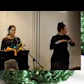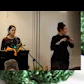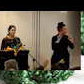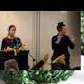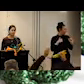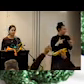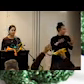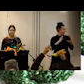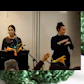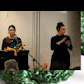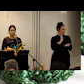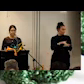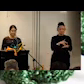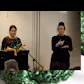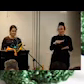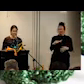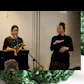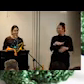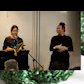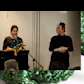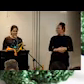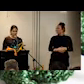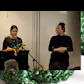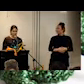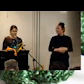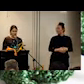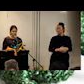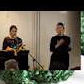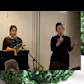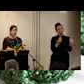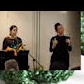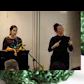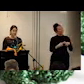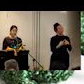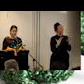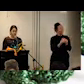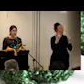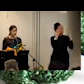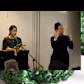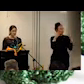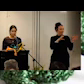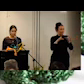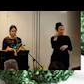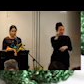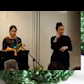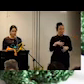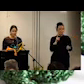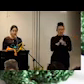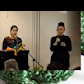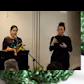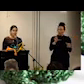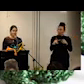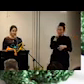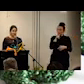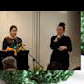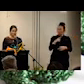to grab your knitting materials. Okay, so welcome to Knitting with Neuroscience, meeting the researchers.